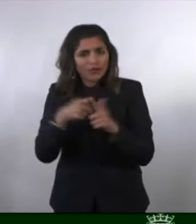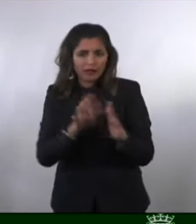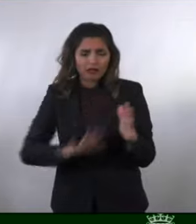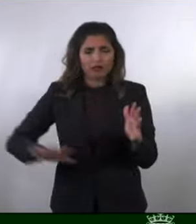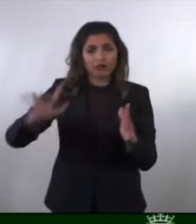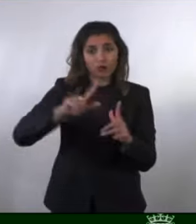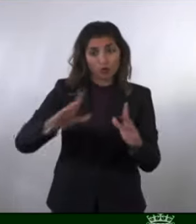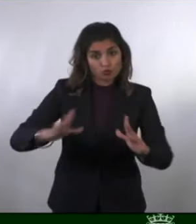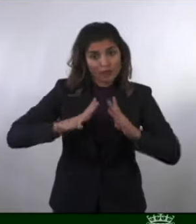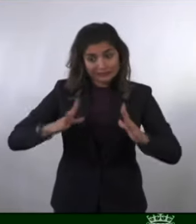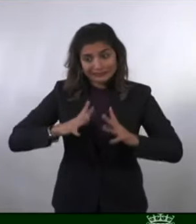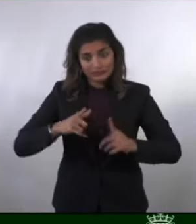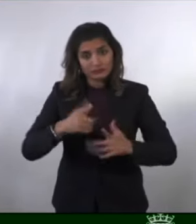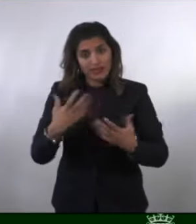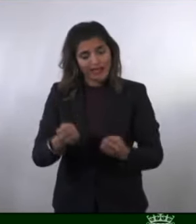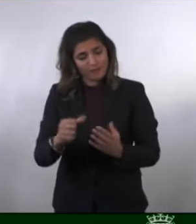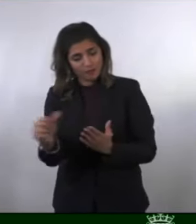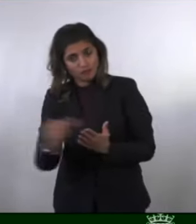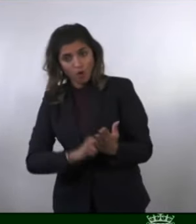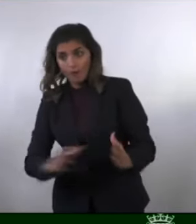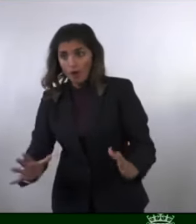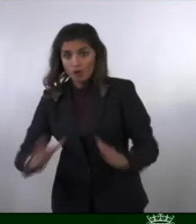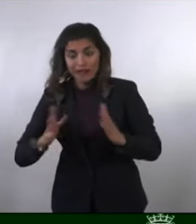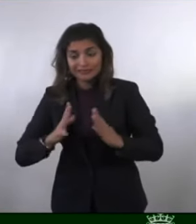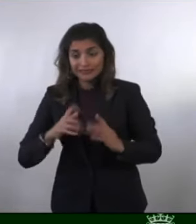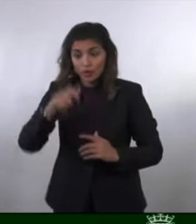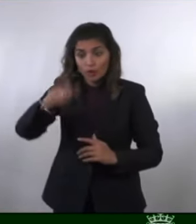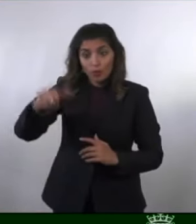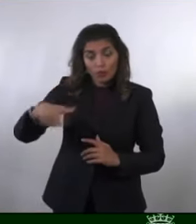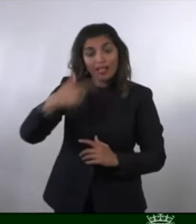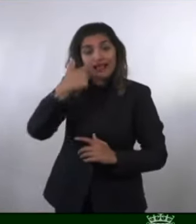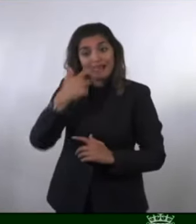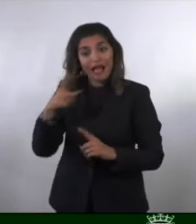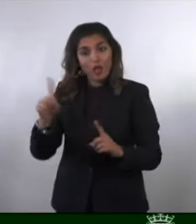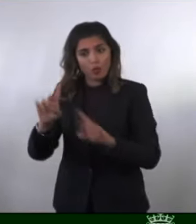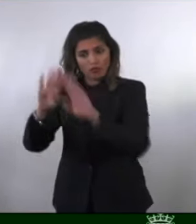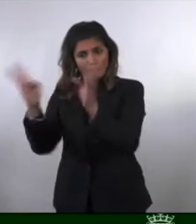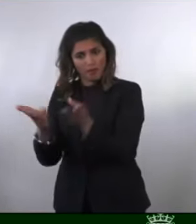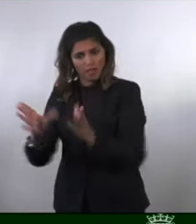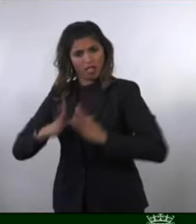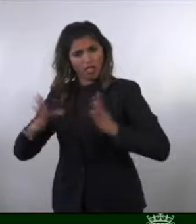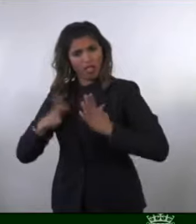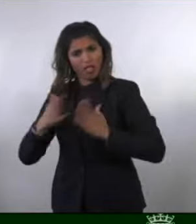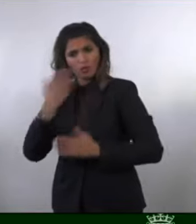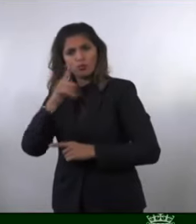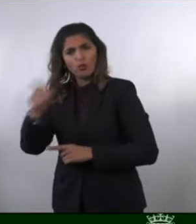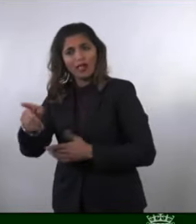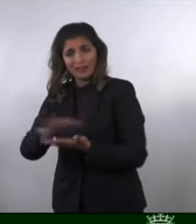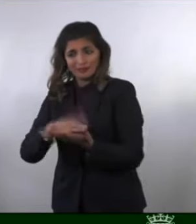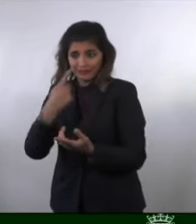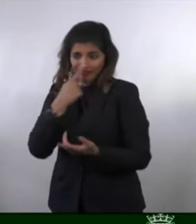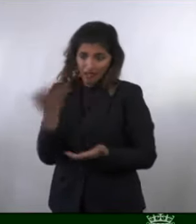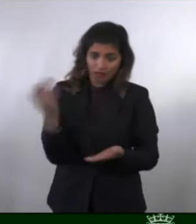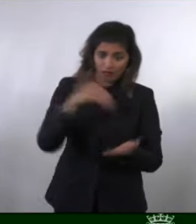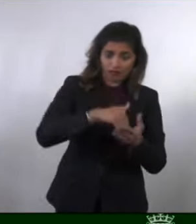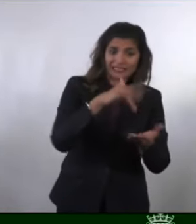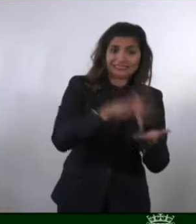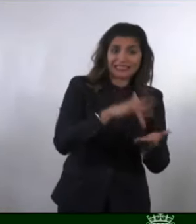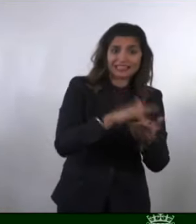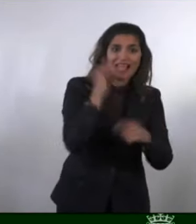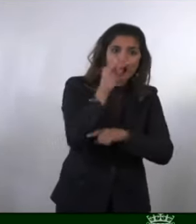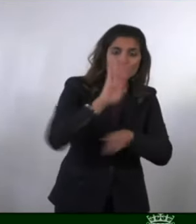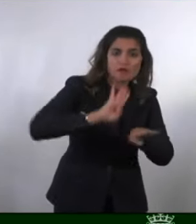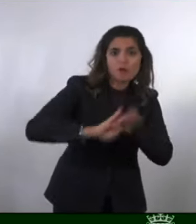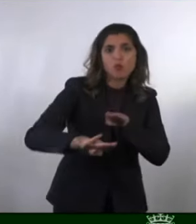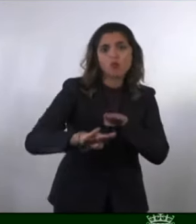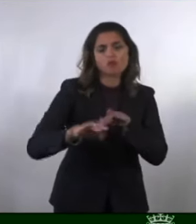for COVID-secure programmes where pupils who are in bubbles at school can be safely accommodated. Will my right honourable friend